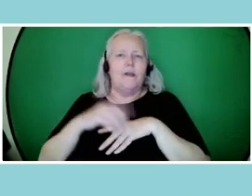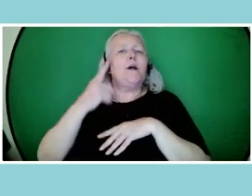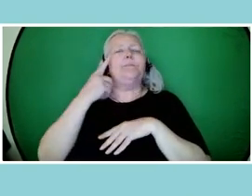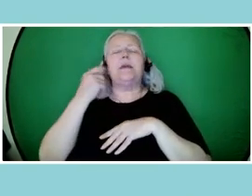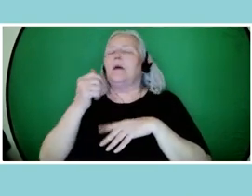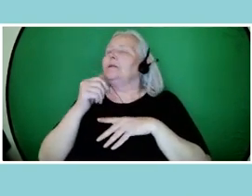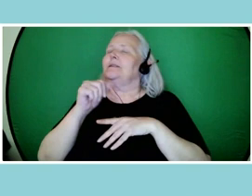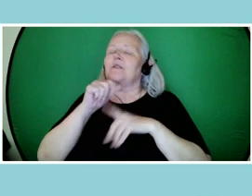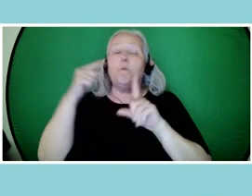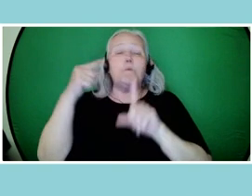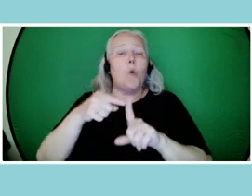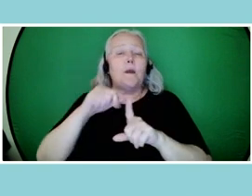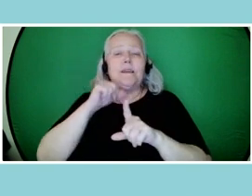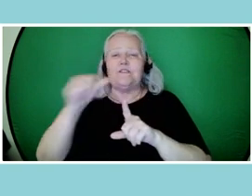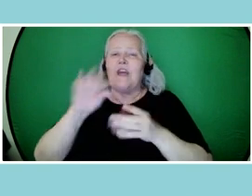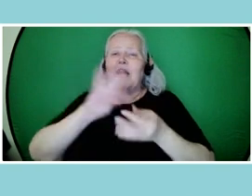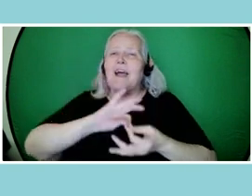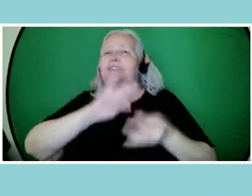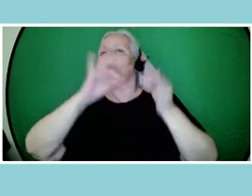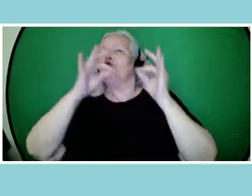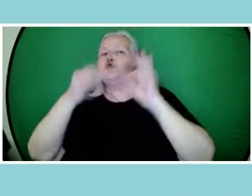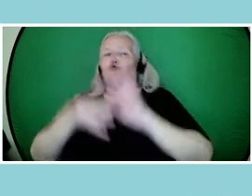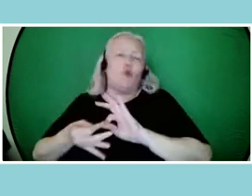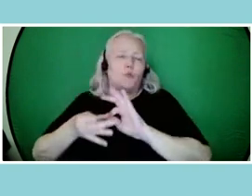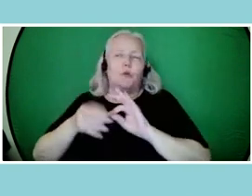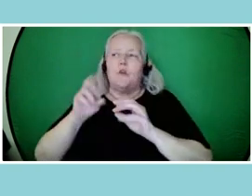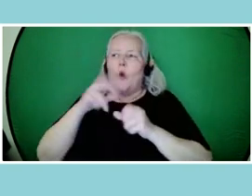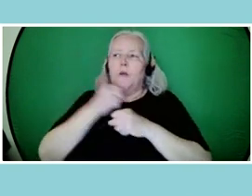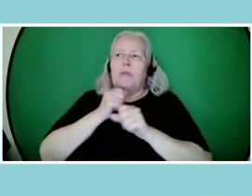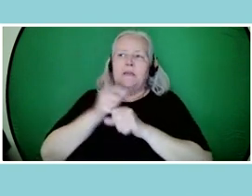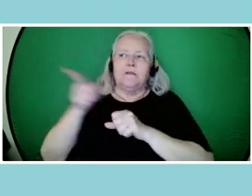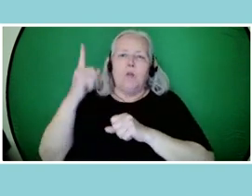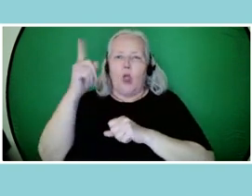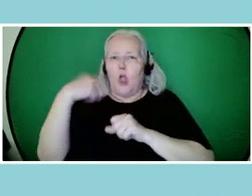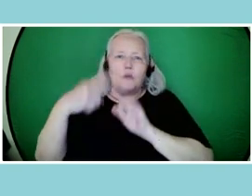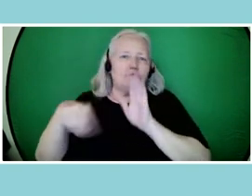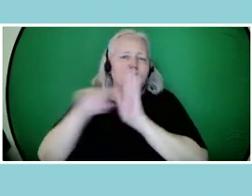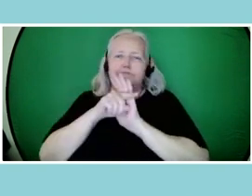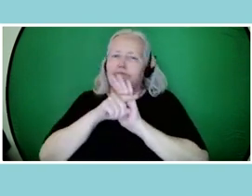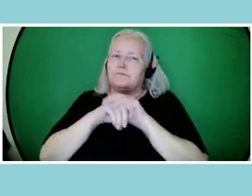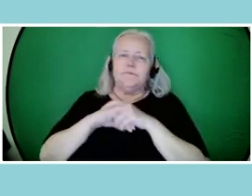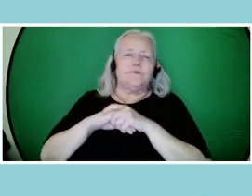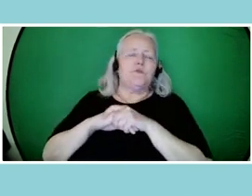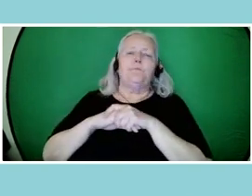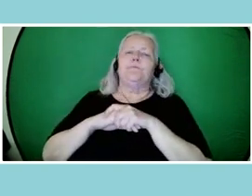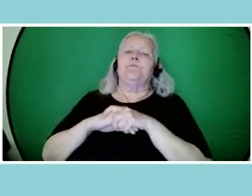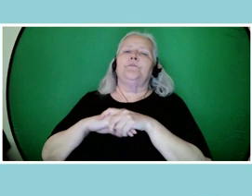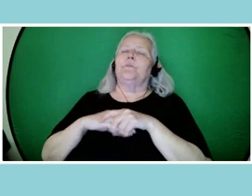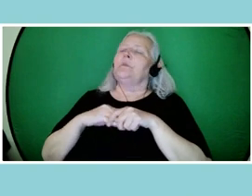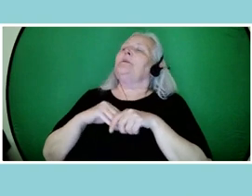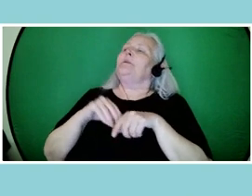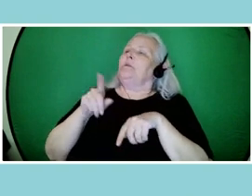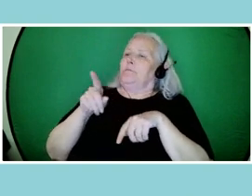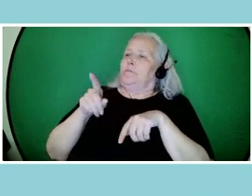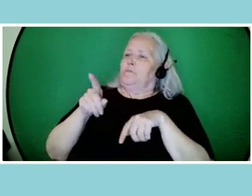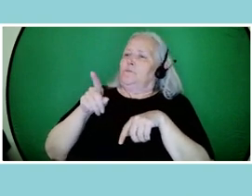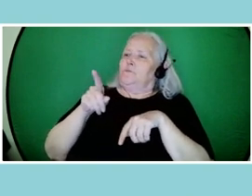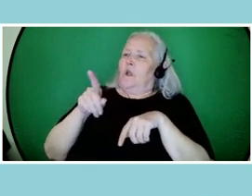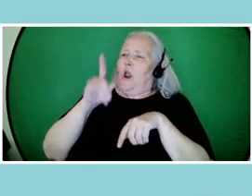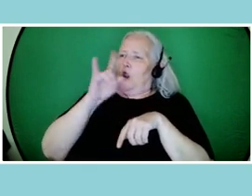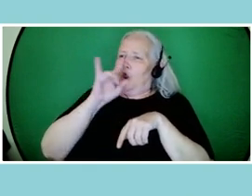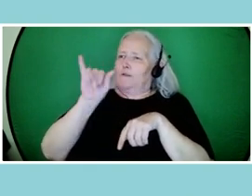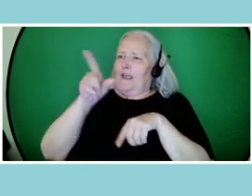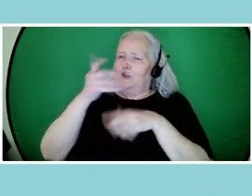or demonizing somebody. Name somebody's behavior looks like you're raising your voice at